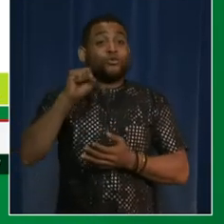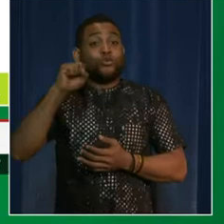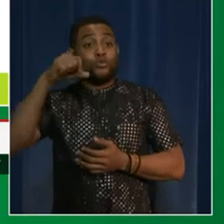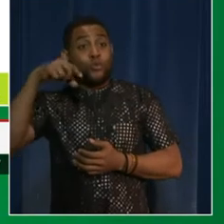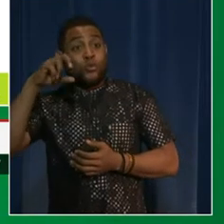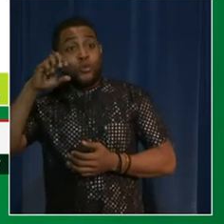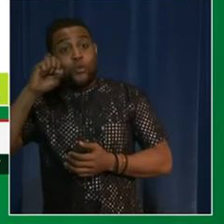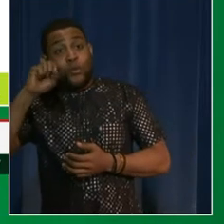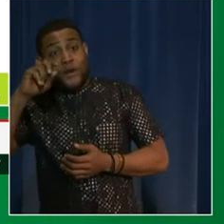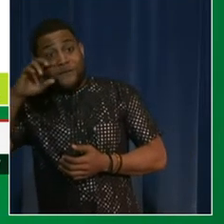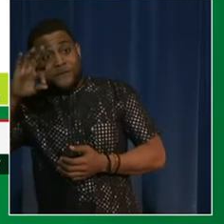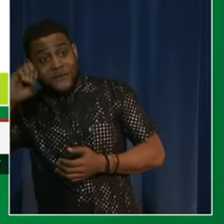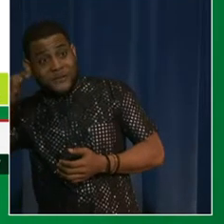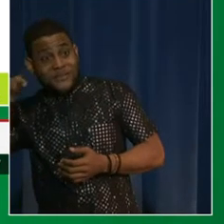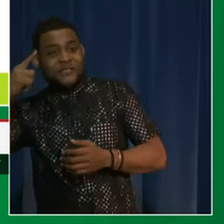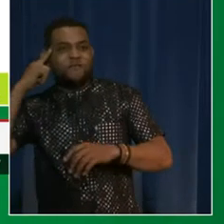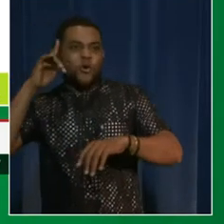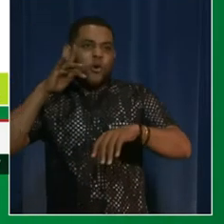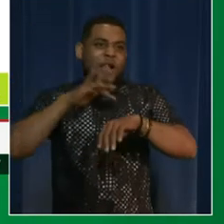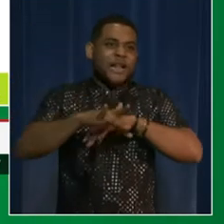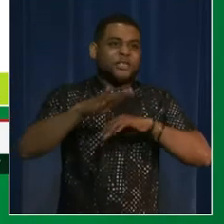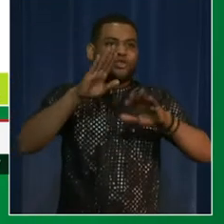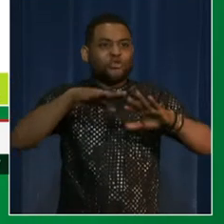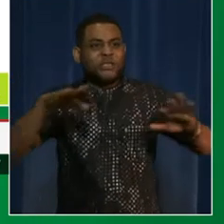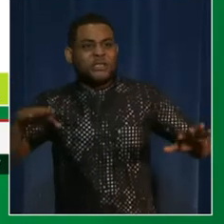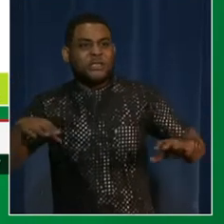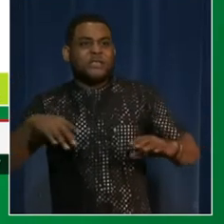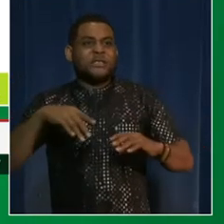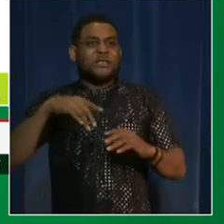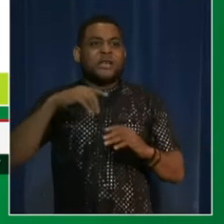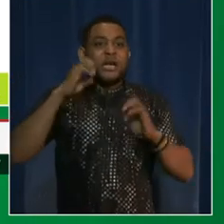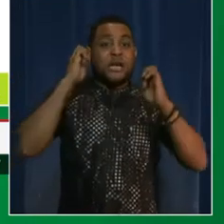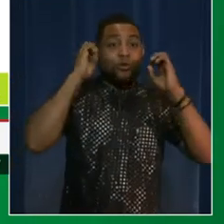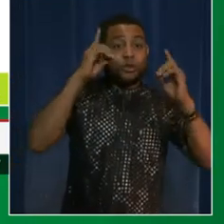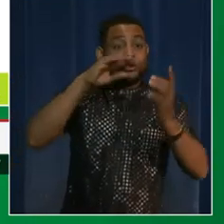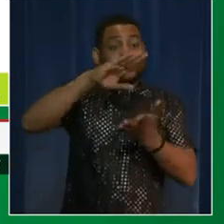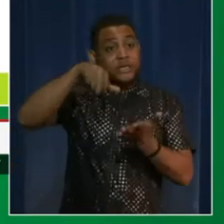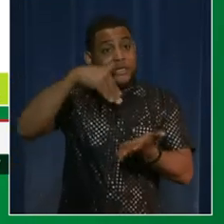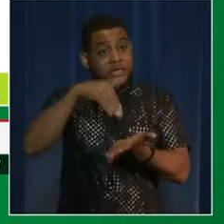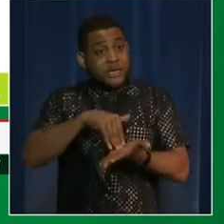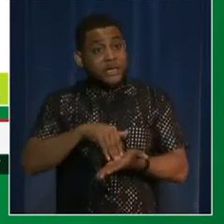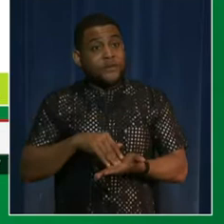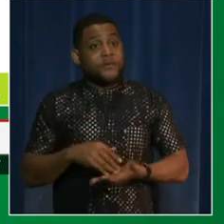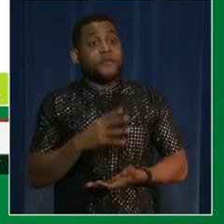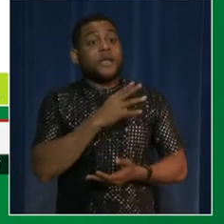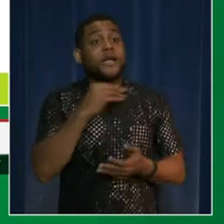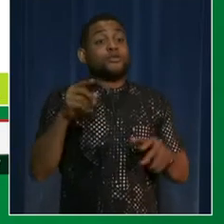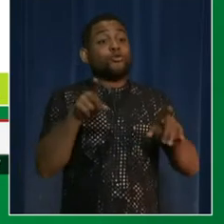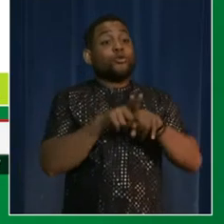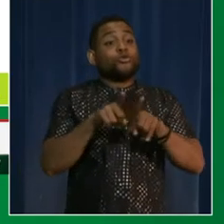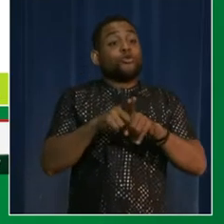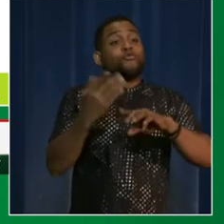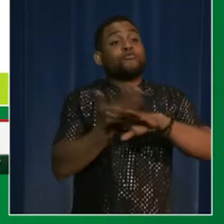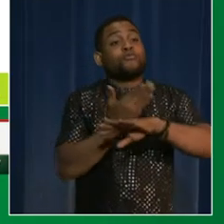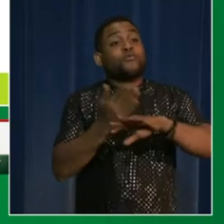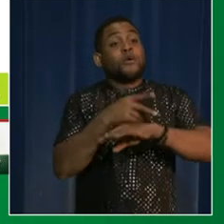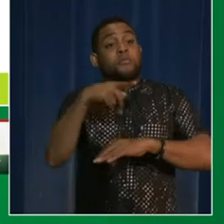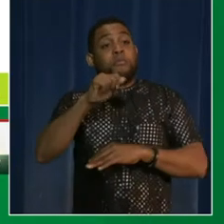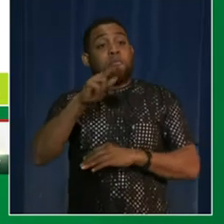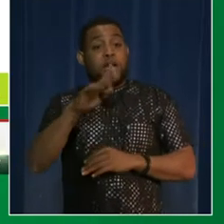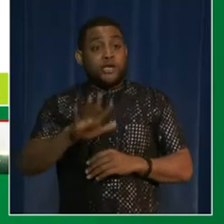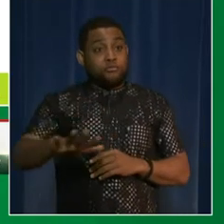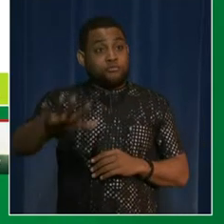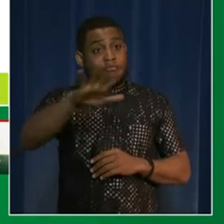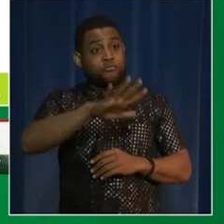early childhood education center and the renovation of the Fort Lincoln Park. The new recreation center will include